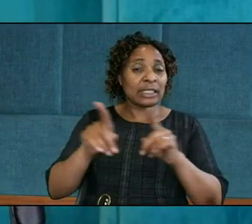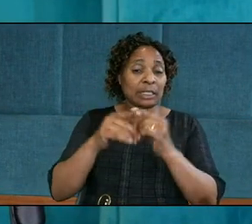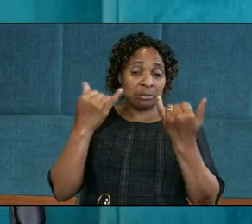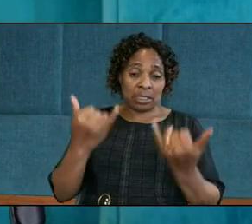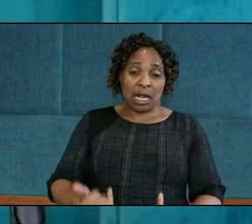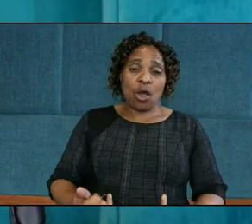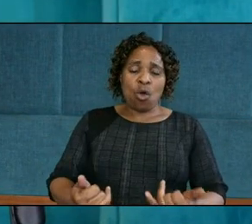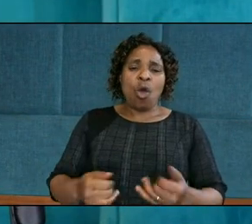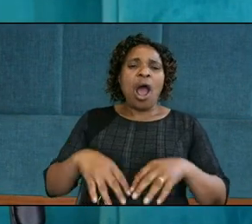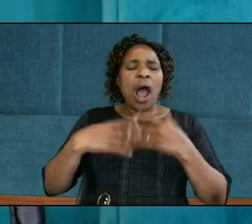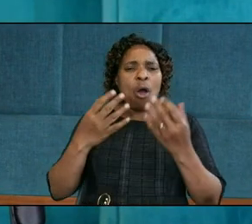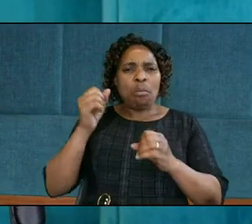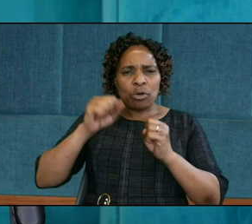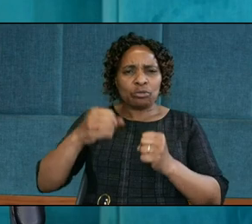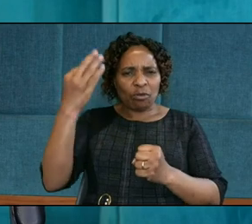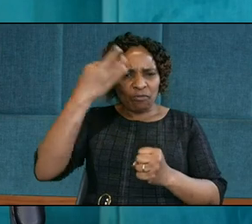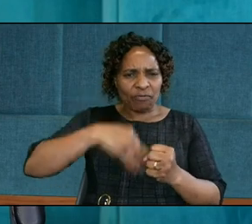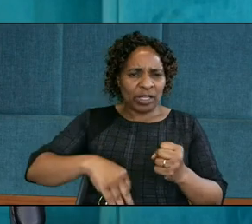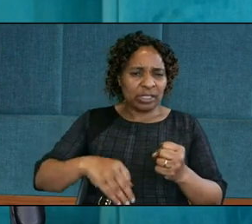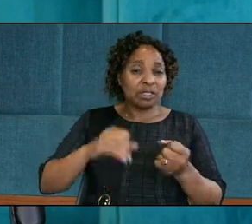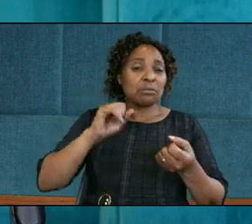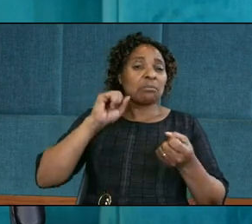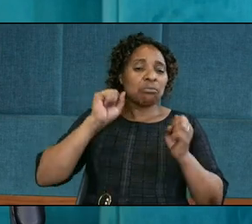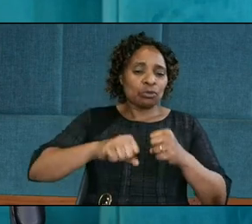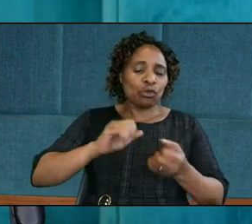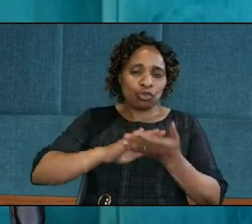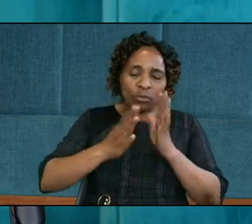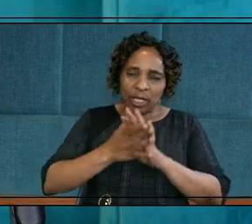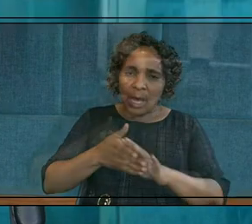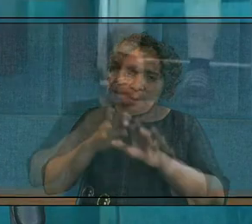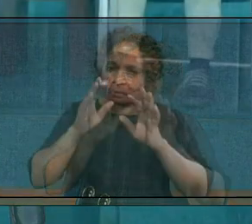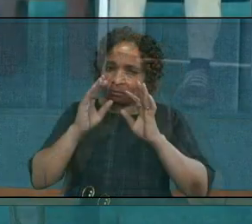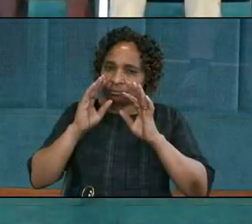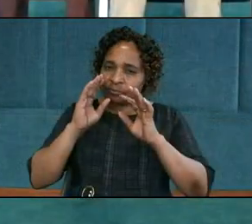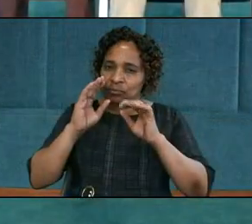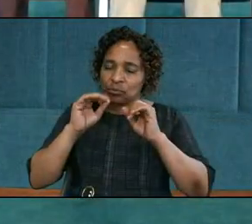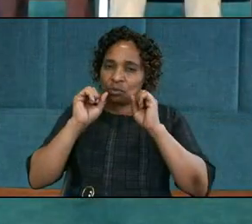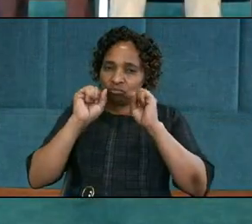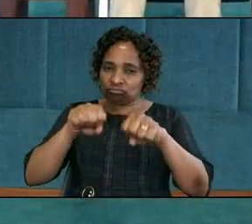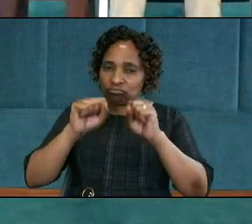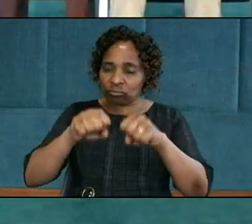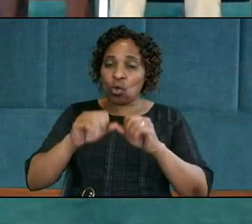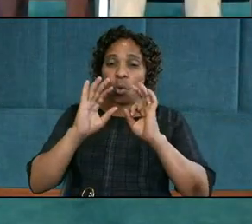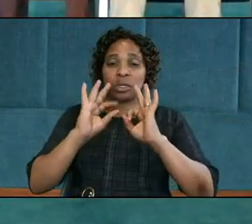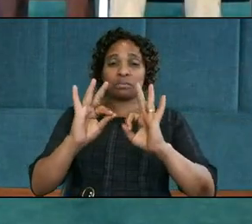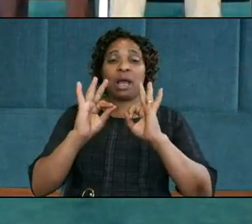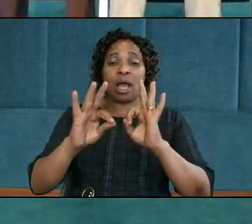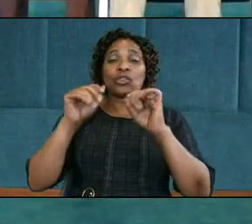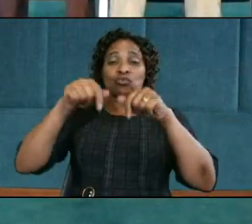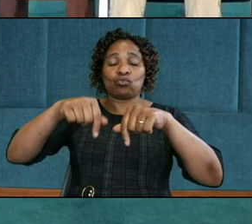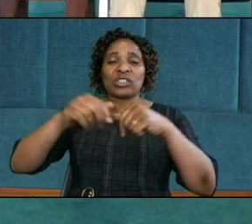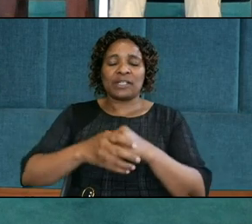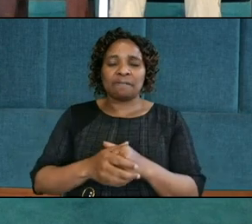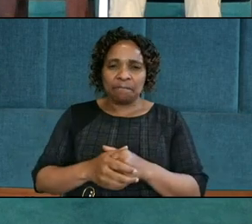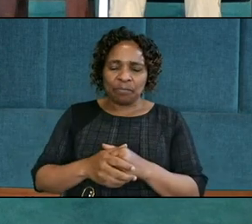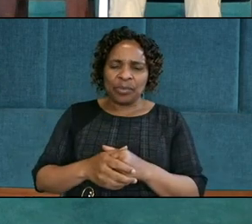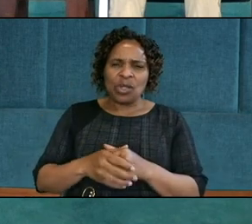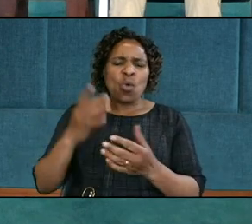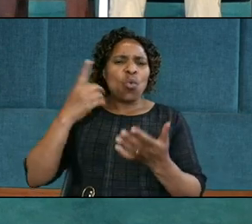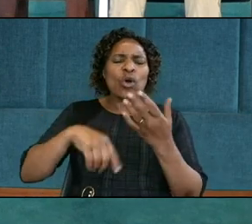you phrase this verse mm-hmm. to be relevant to you today? Yeah. What do the rest of the panelists think?